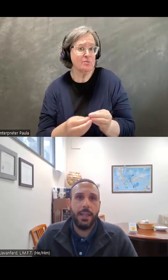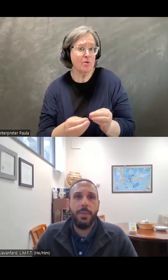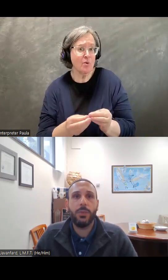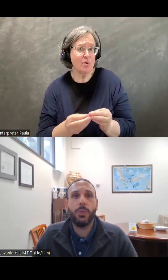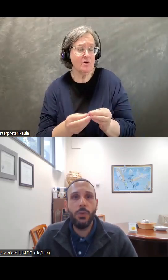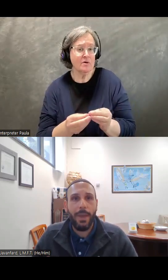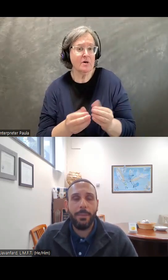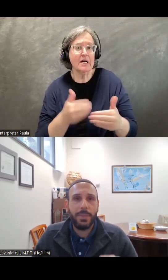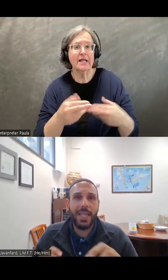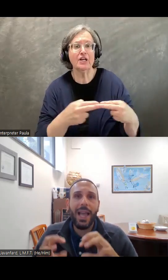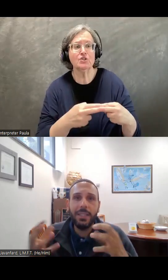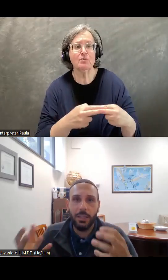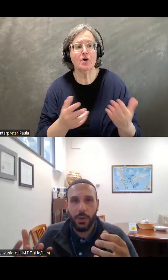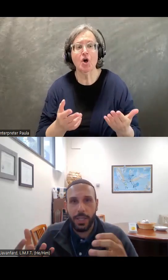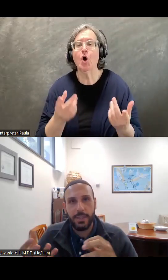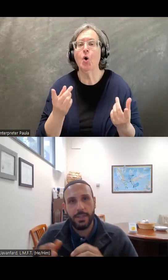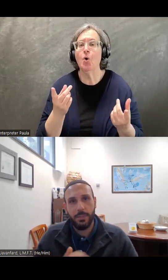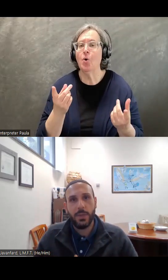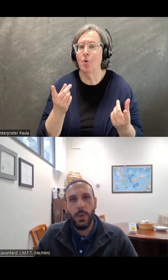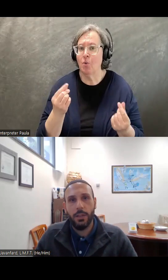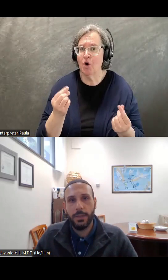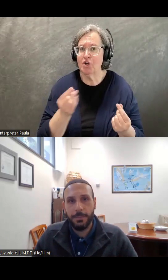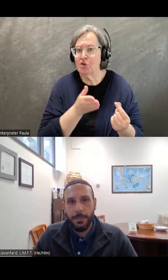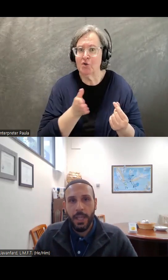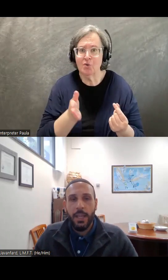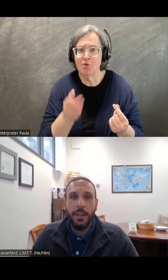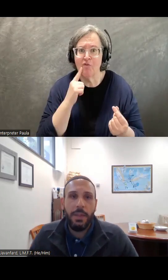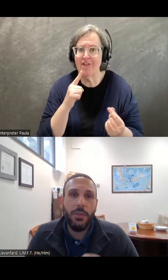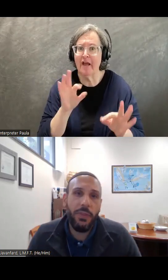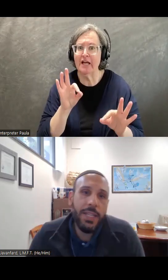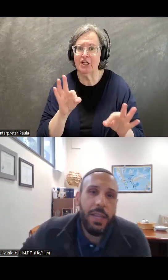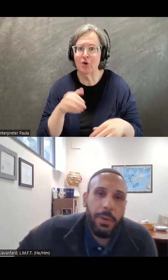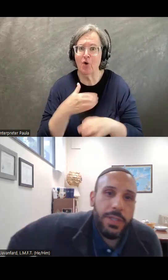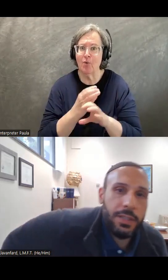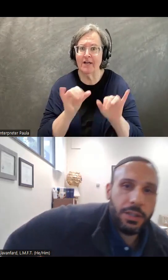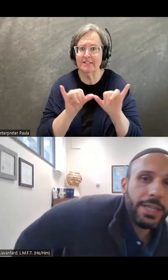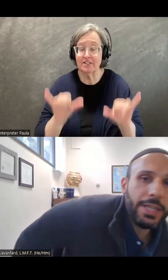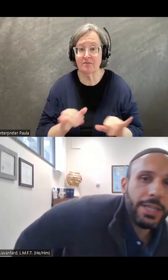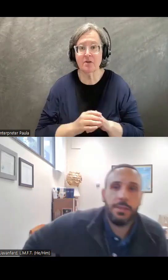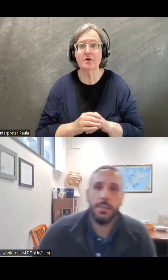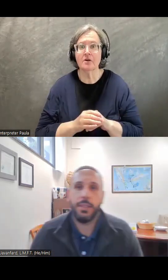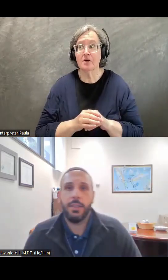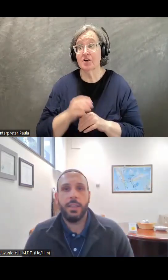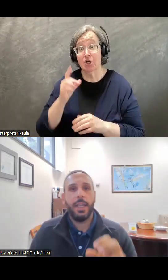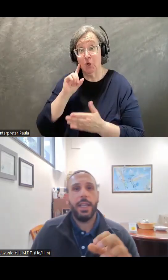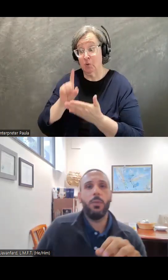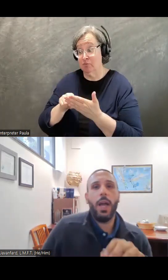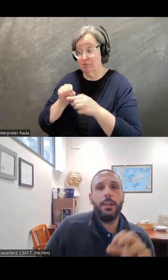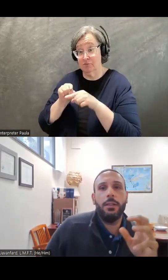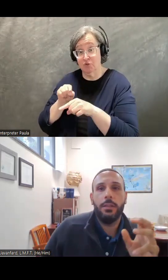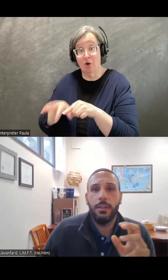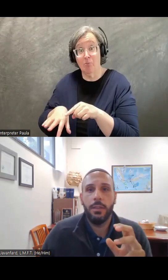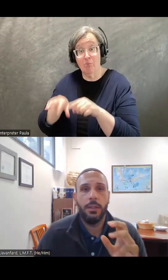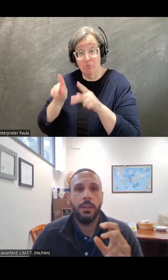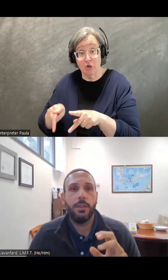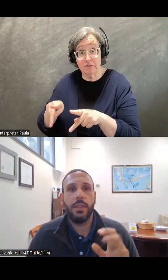next slide about the roadmap to the ideal crisis system as well. That you find a person in crisis, and